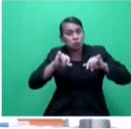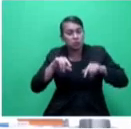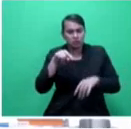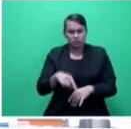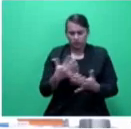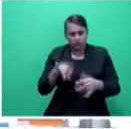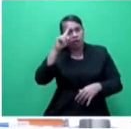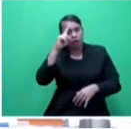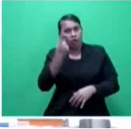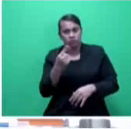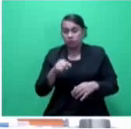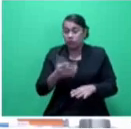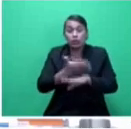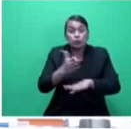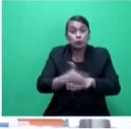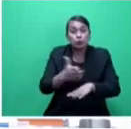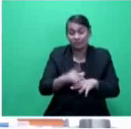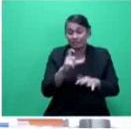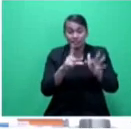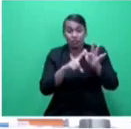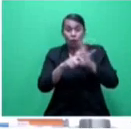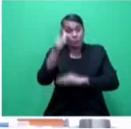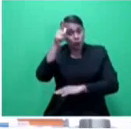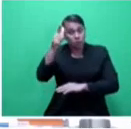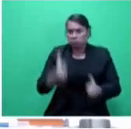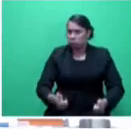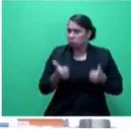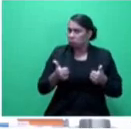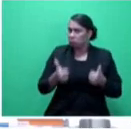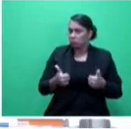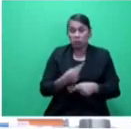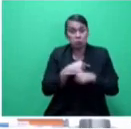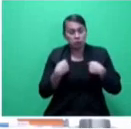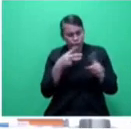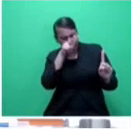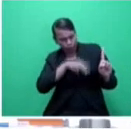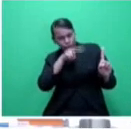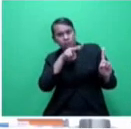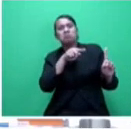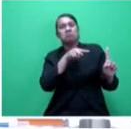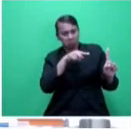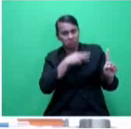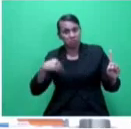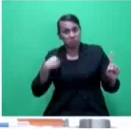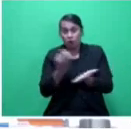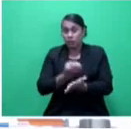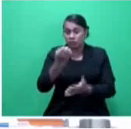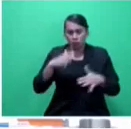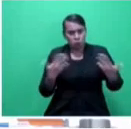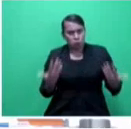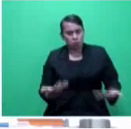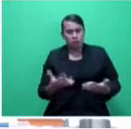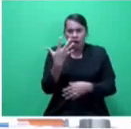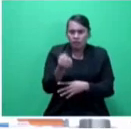actually is very good, we've also seen from a Ministry of Economy perspective, we're now getting a lot more realistic budget